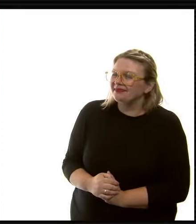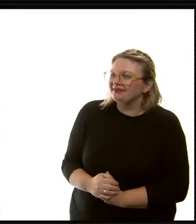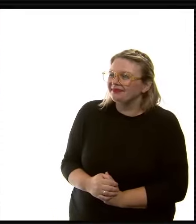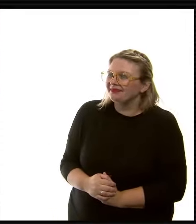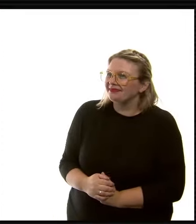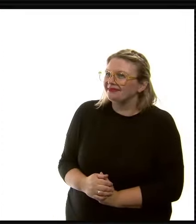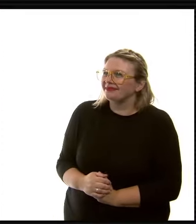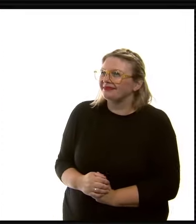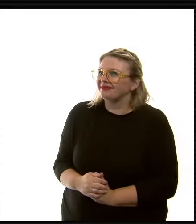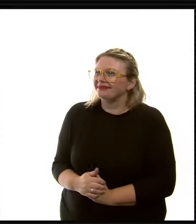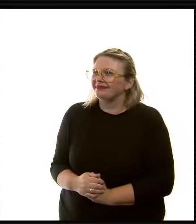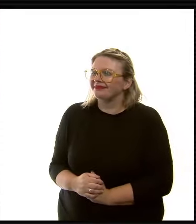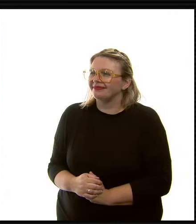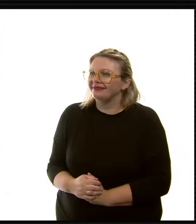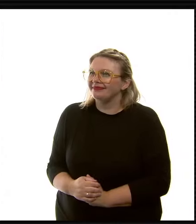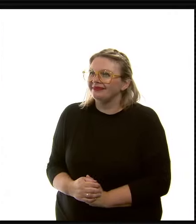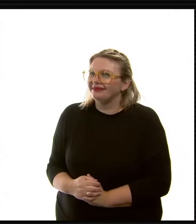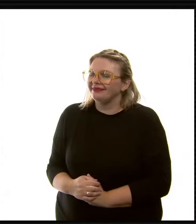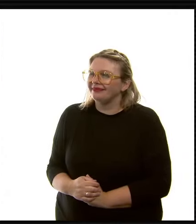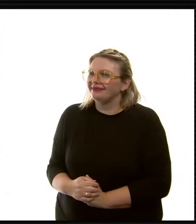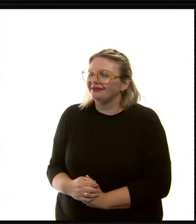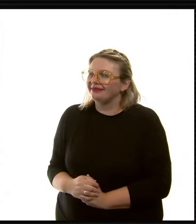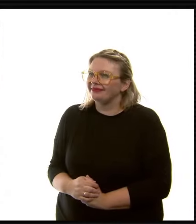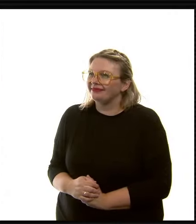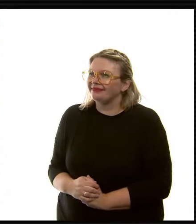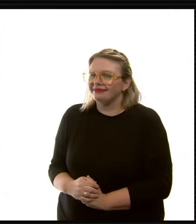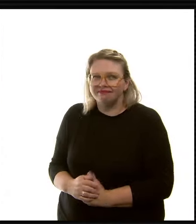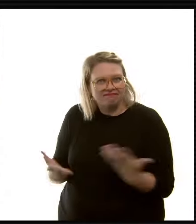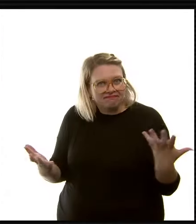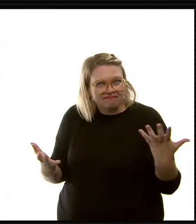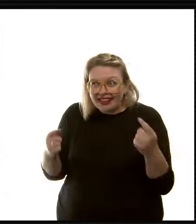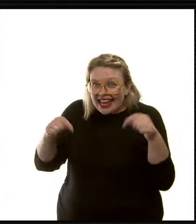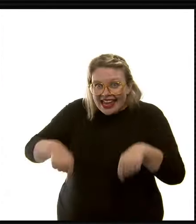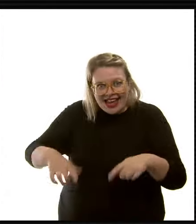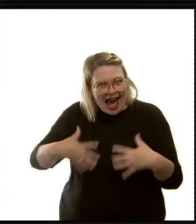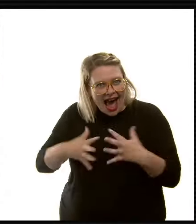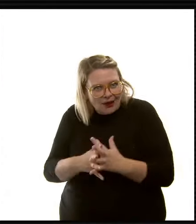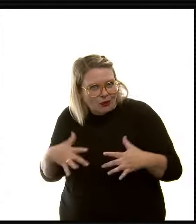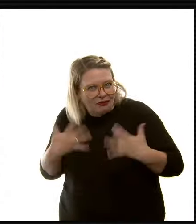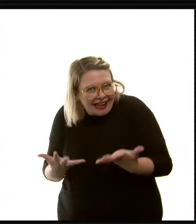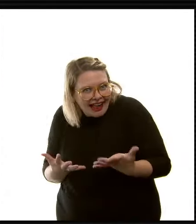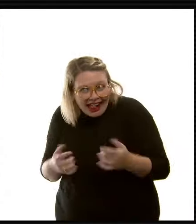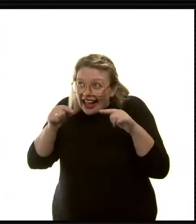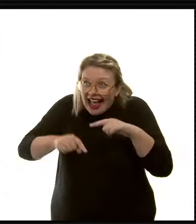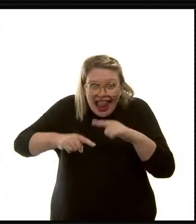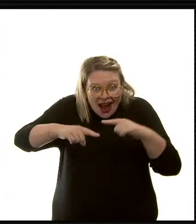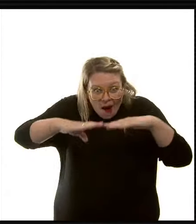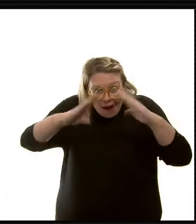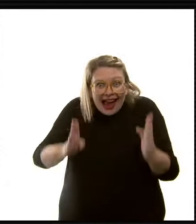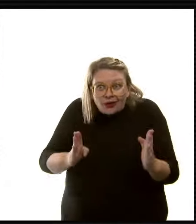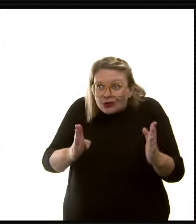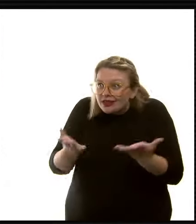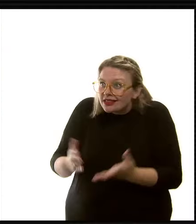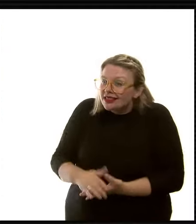Woo! That's right. So, teams, how's it feel to be here, right here in the home of the brick for this unique